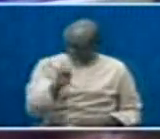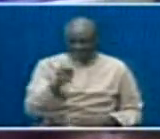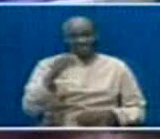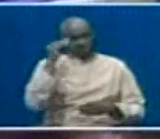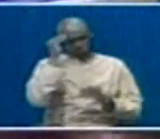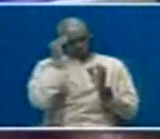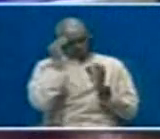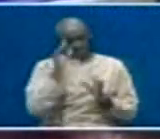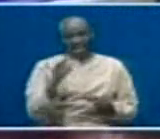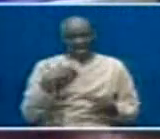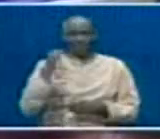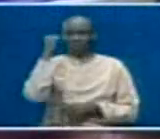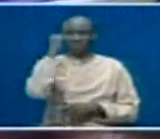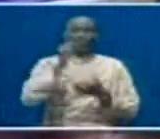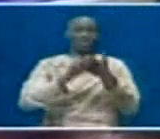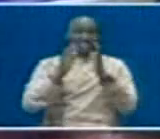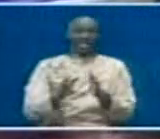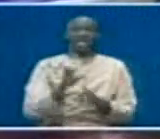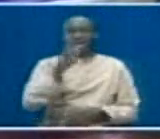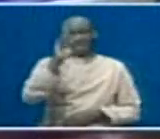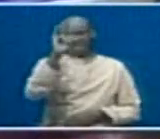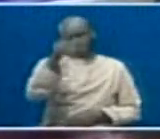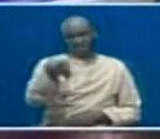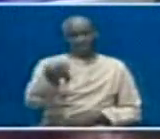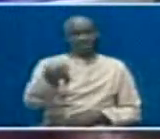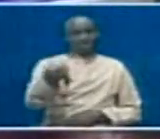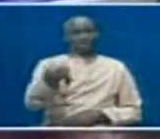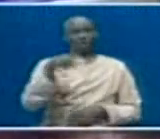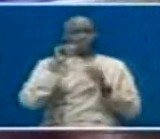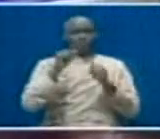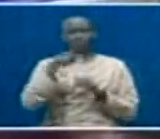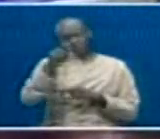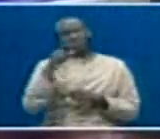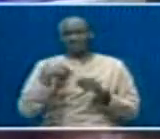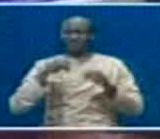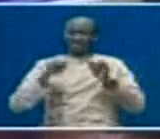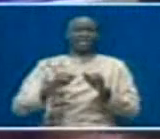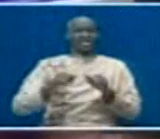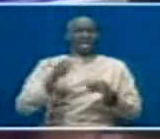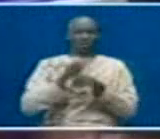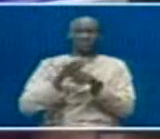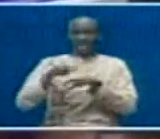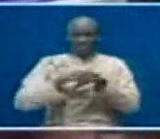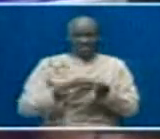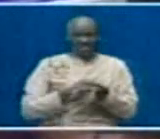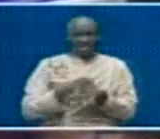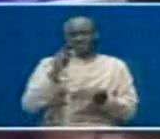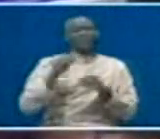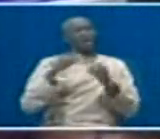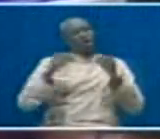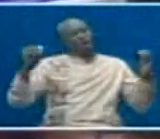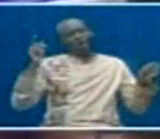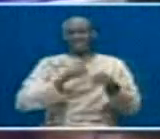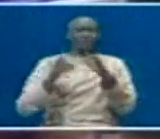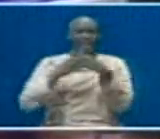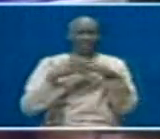scholars and political writers. Rest in peace. Could he have spent more time in Africa, Sal? Because, you know, he spent a lot of time in